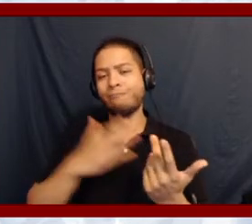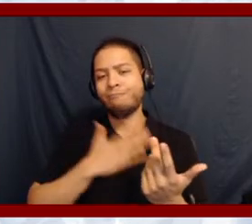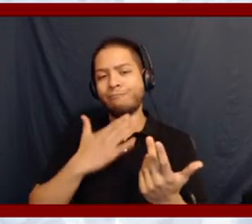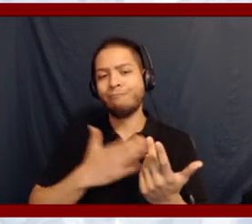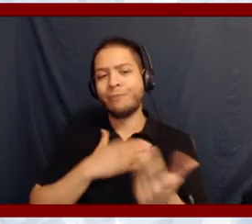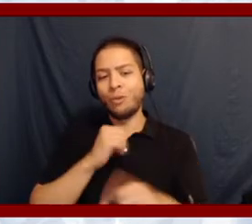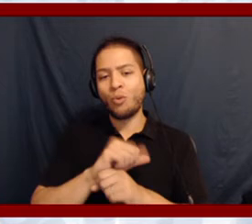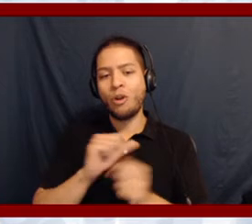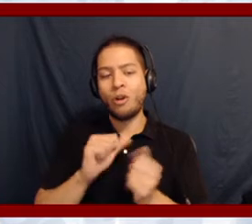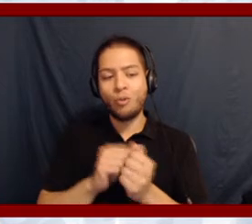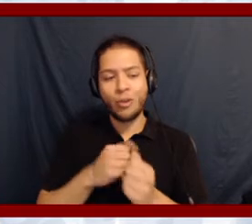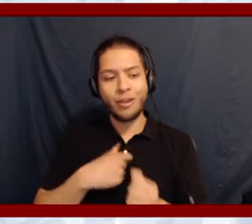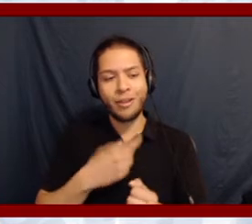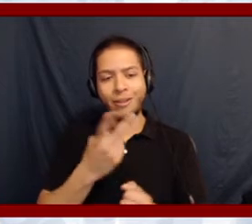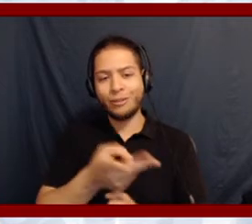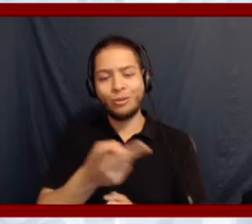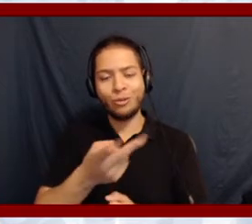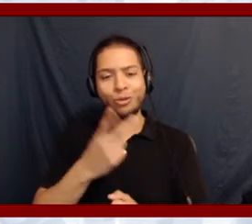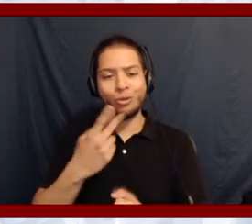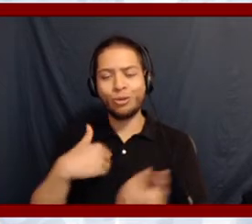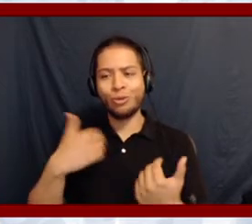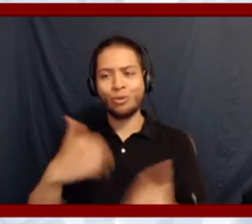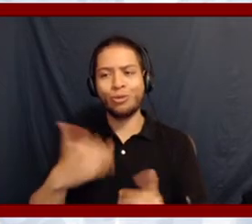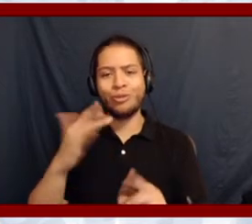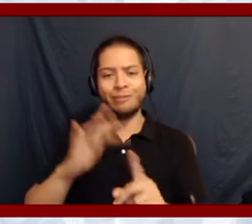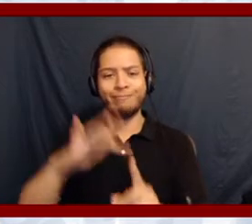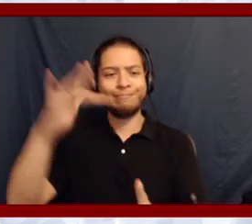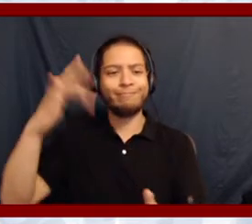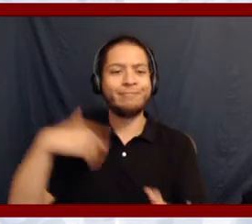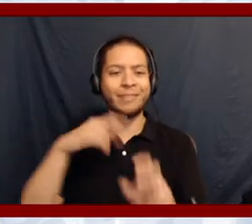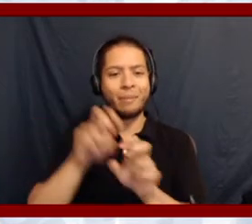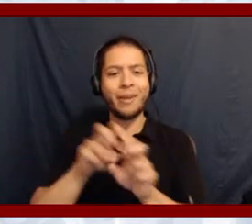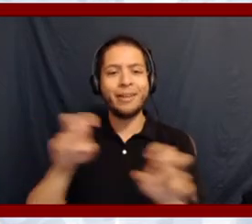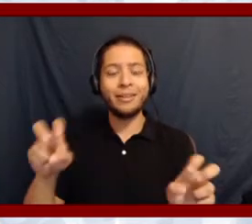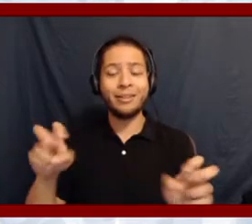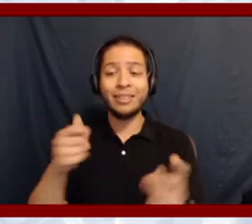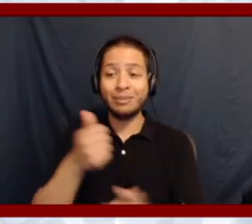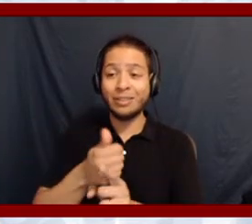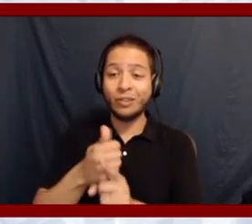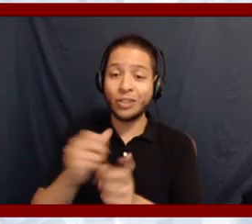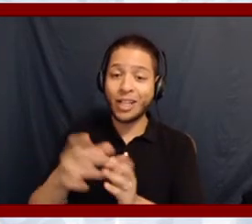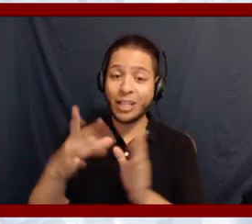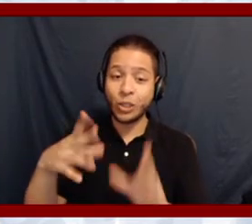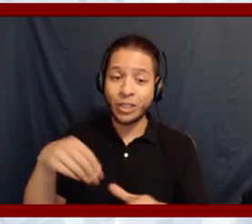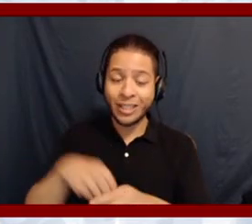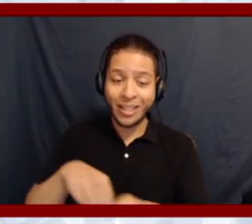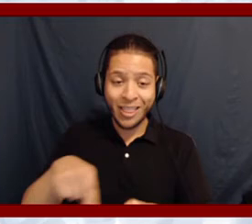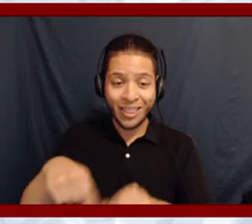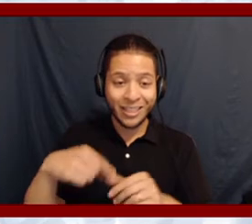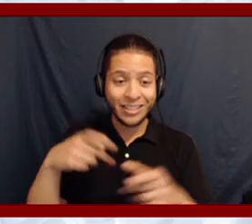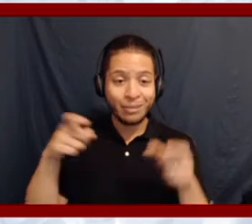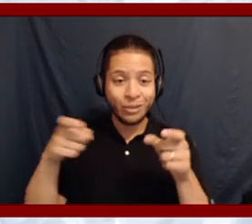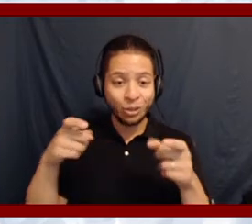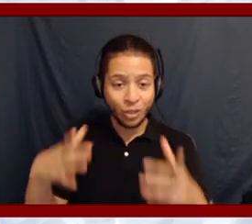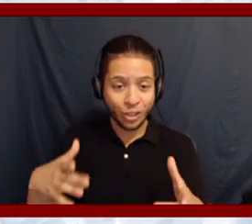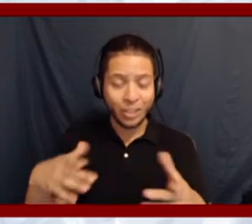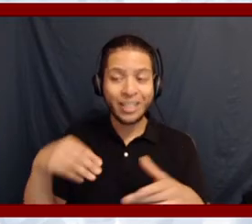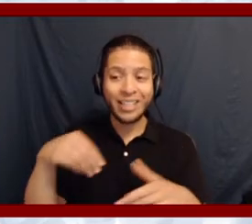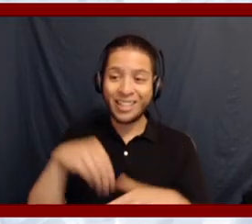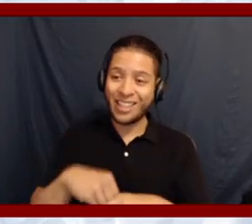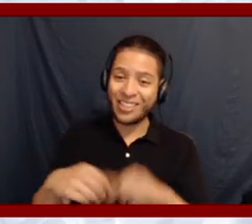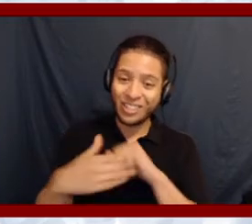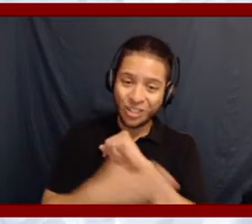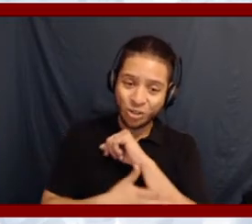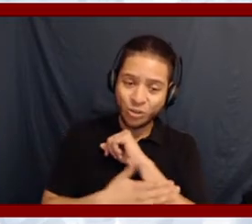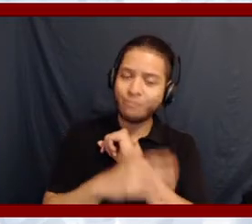are joining today. Of course, they are leaders, not only in this administration, in this country, but in the world, really, in helping to set the